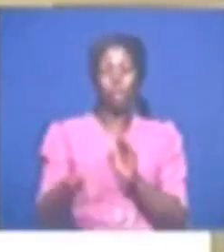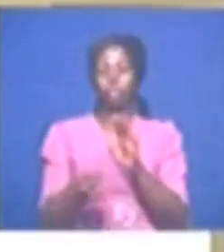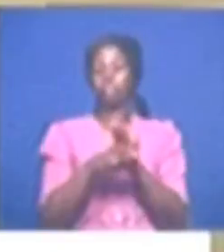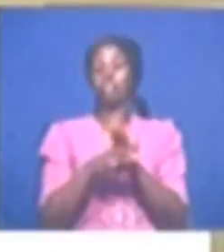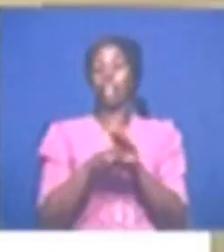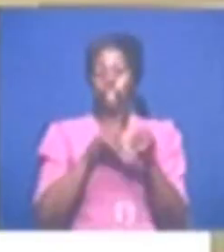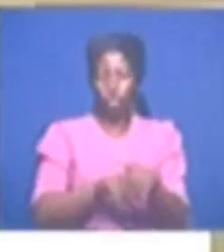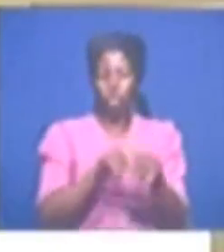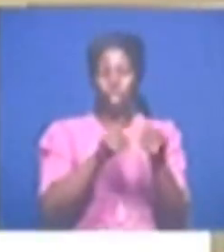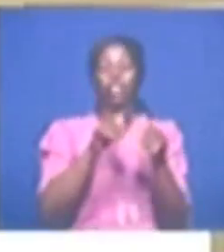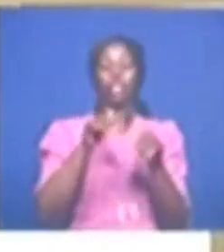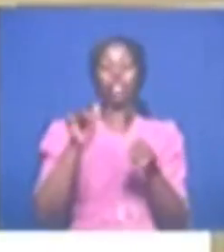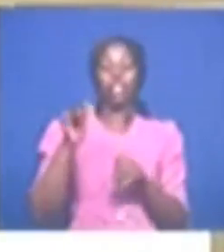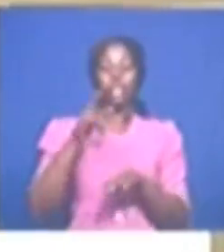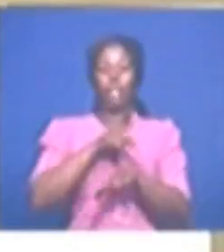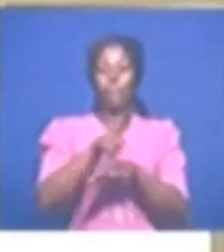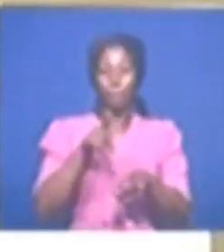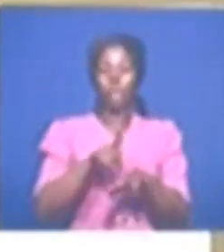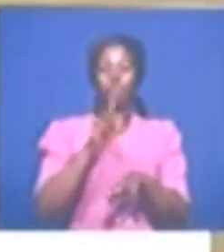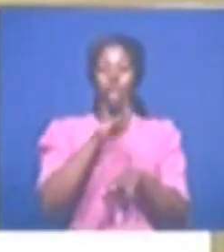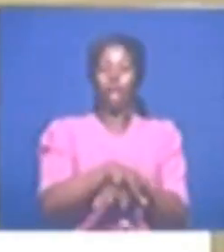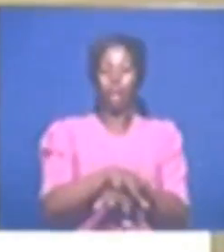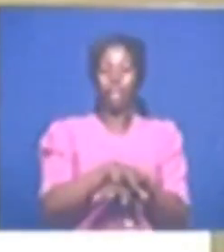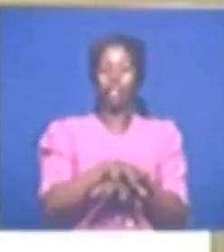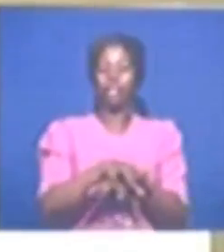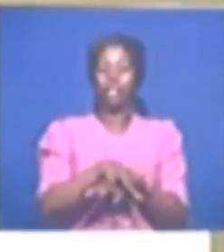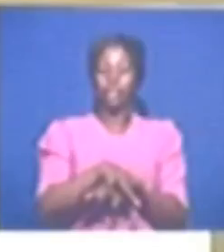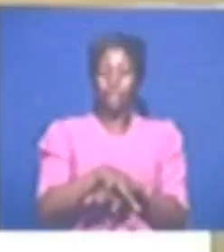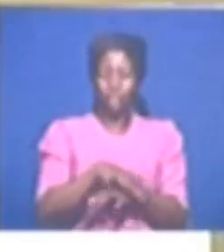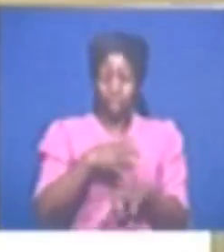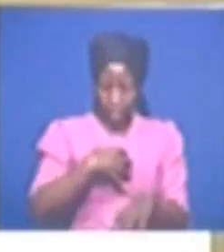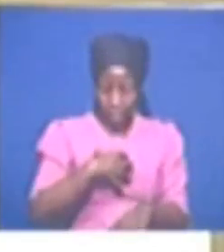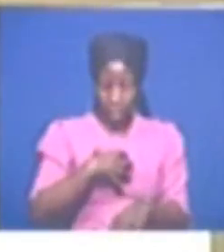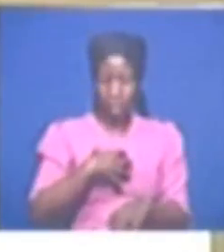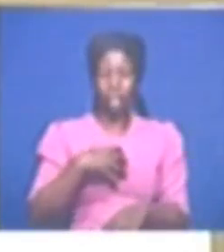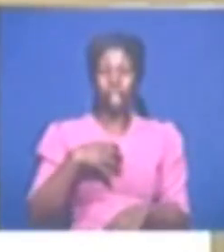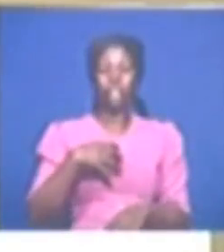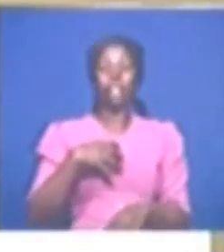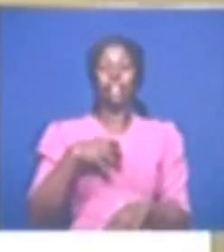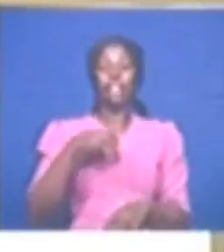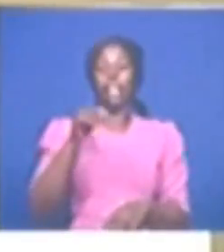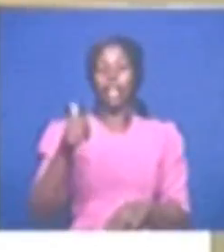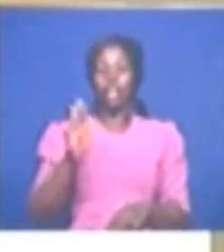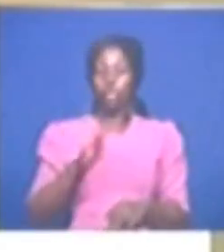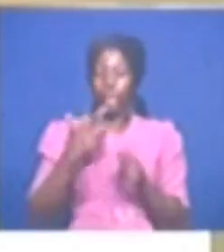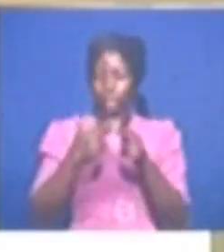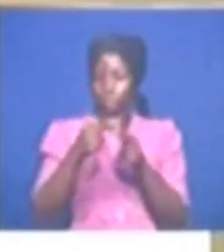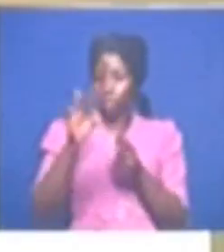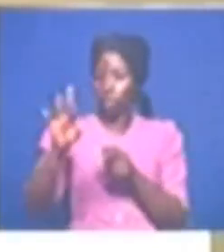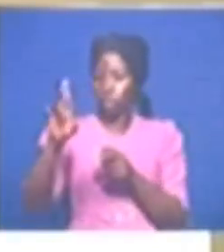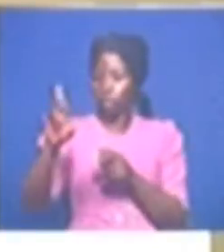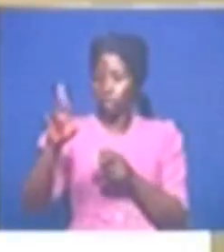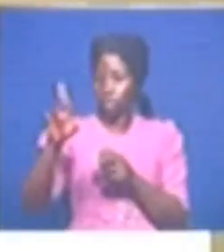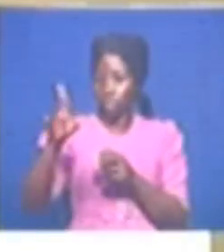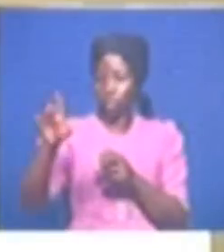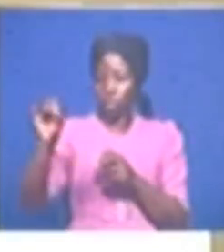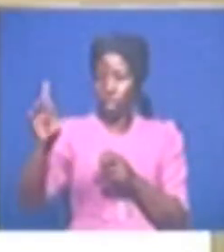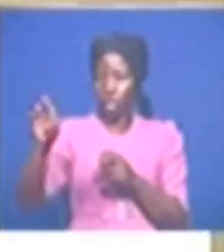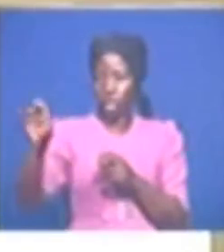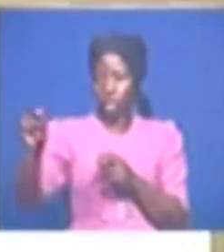early retirement, Ms. Florence Omusula, one of the school's deputies, has been appointed in